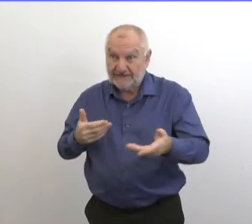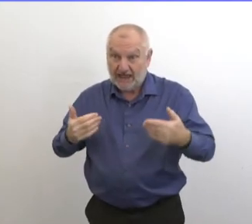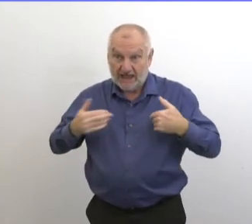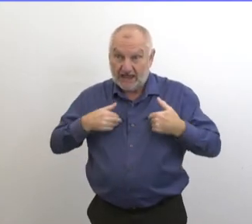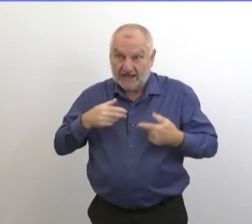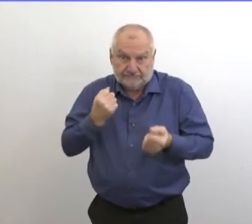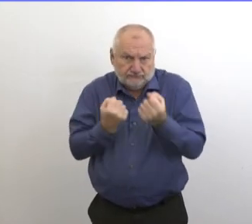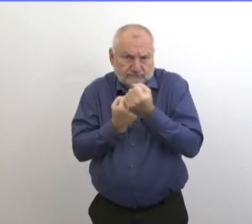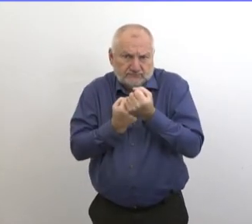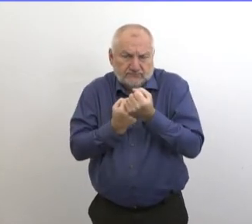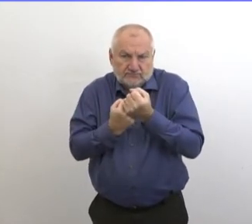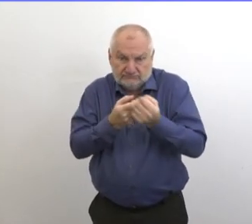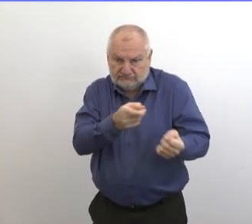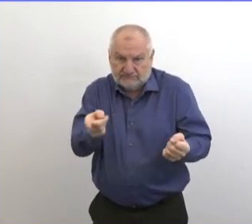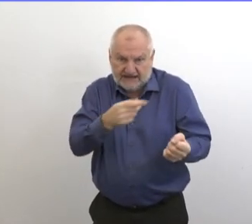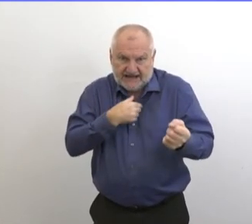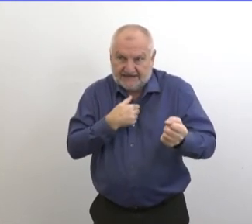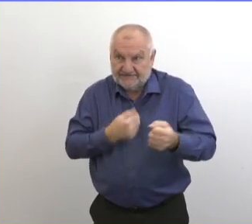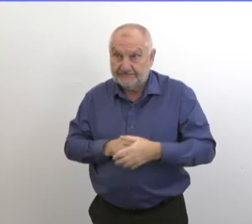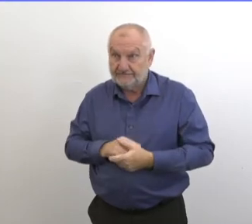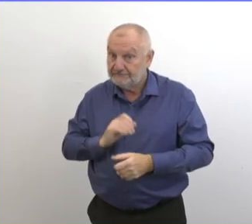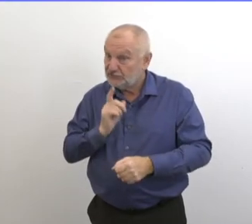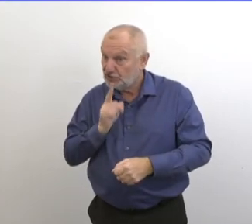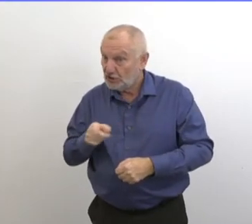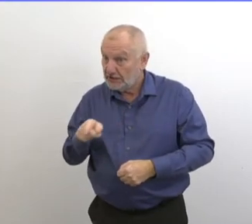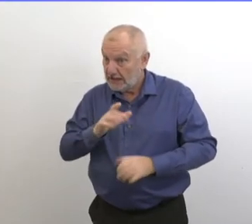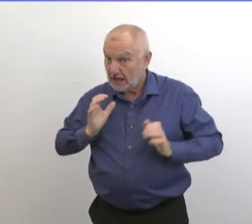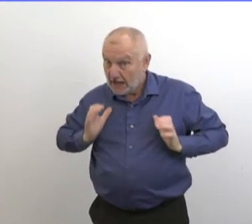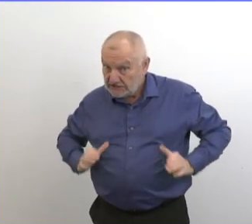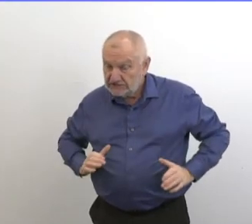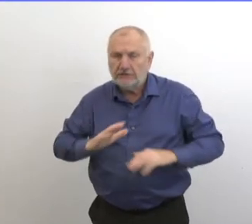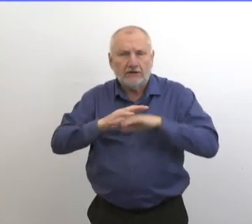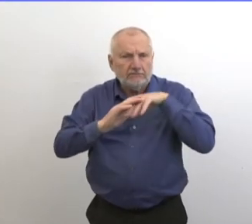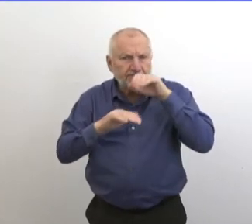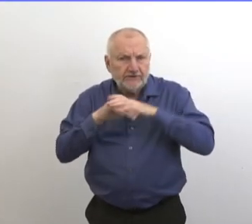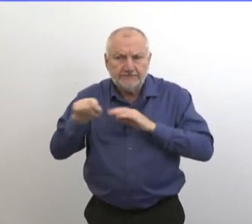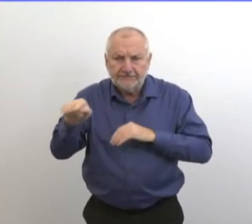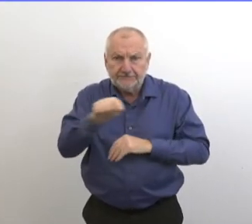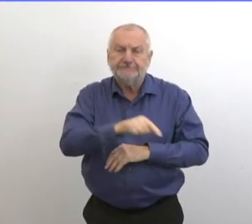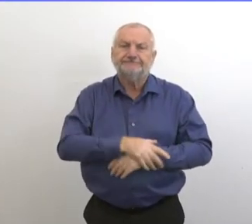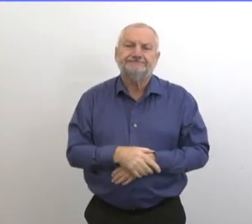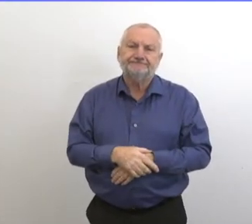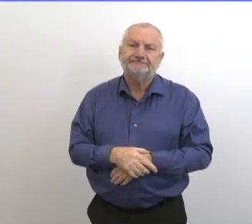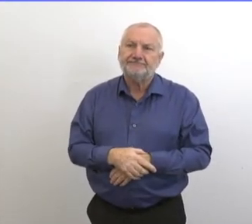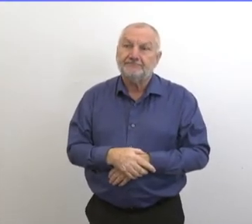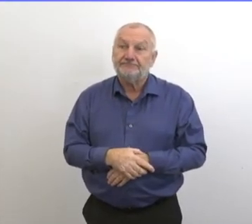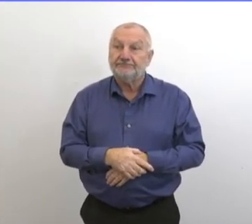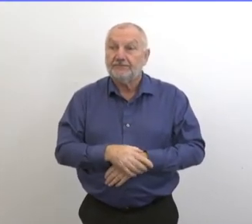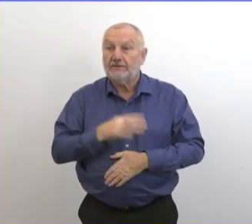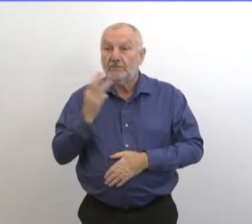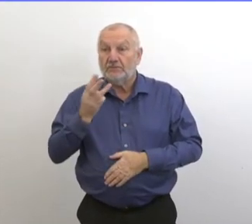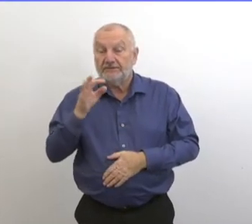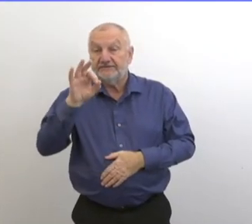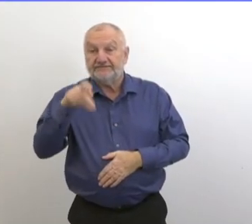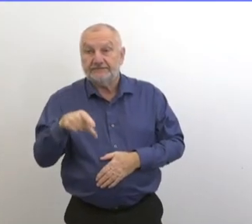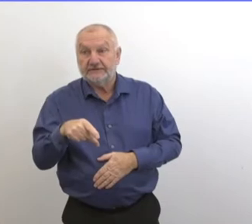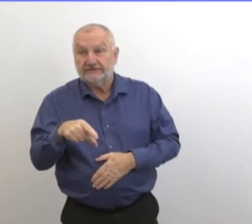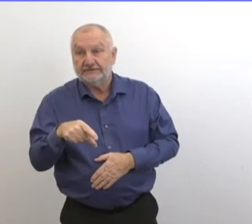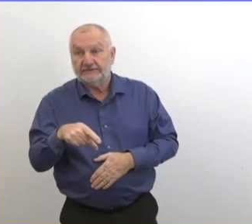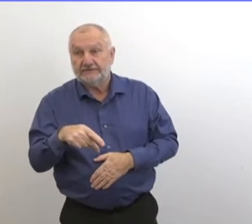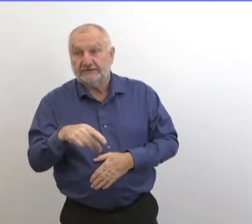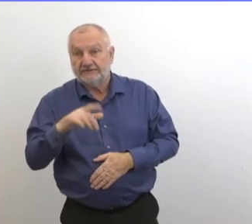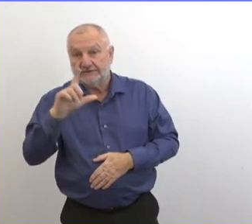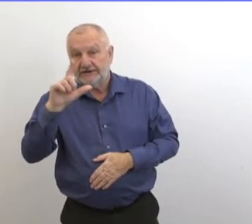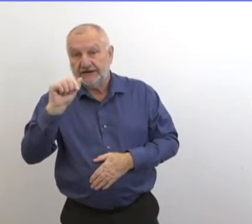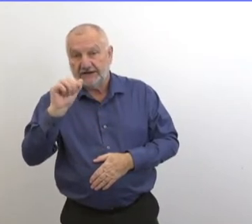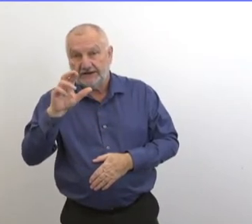our clients. From the Winnipeg Free Press, Larry. Yes, Minister.